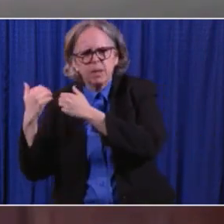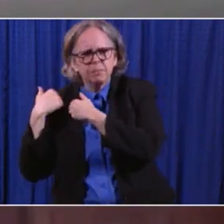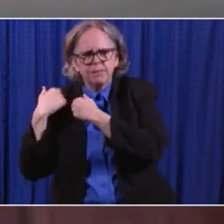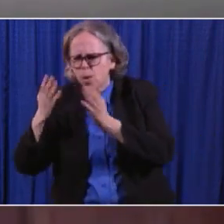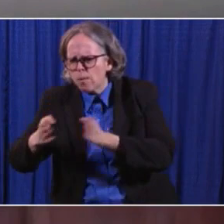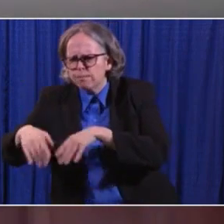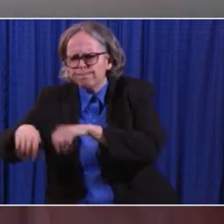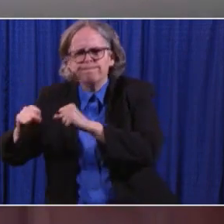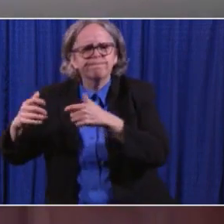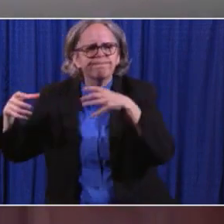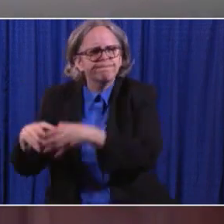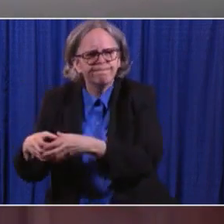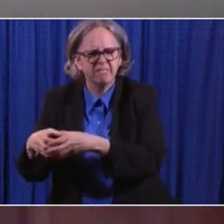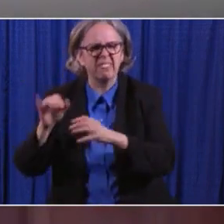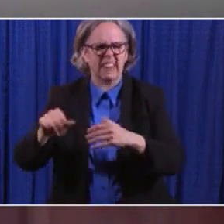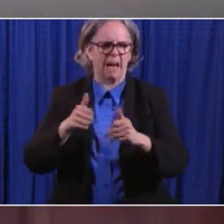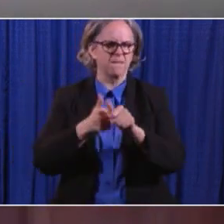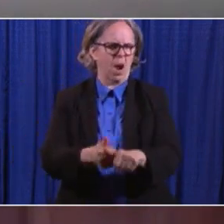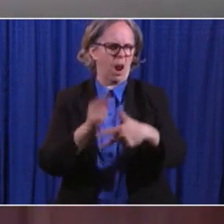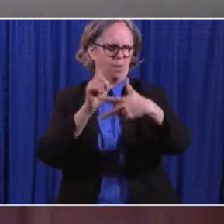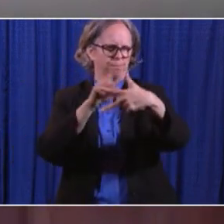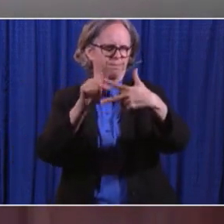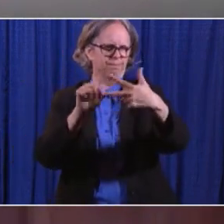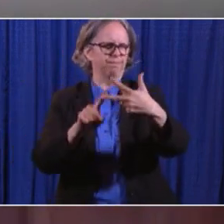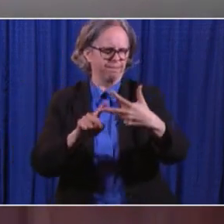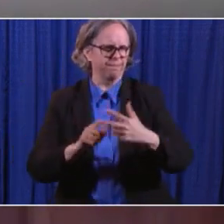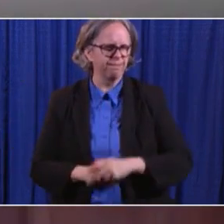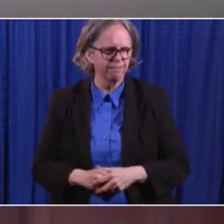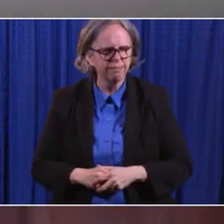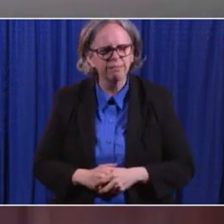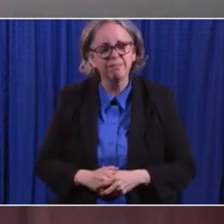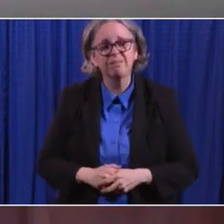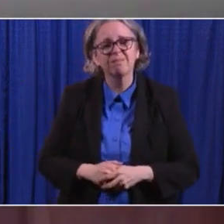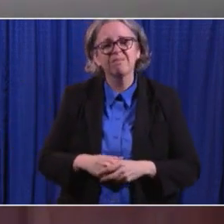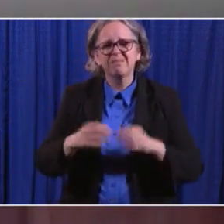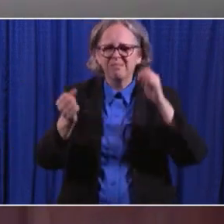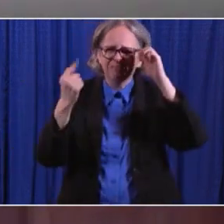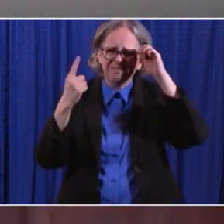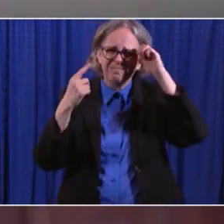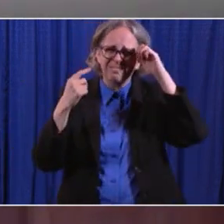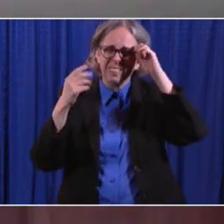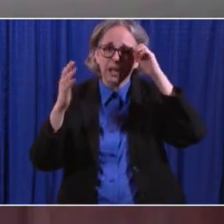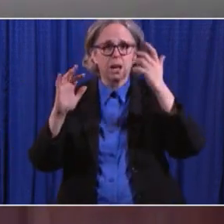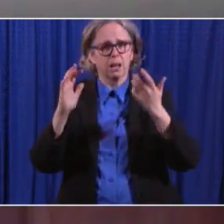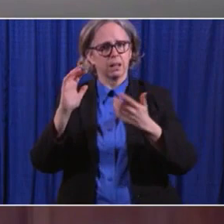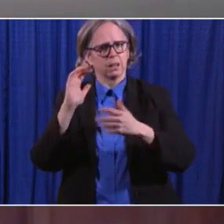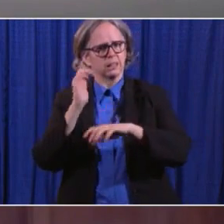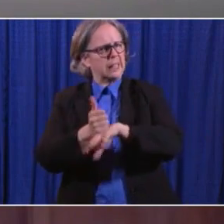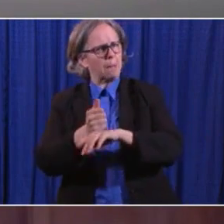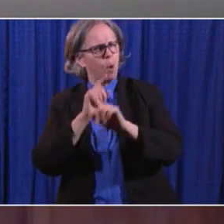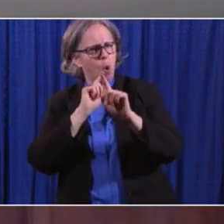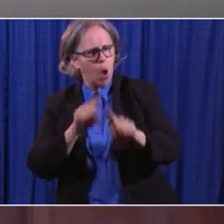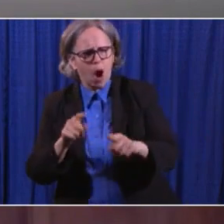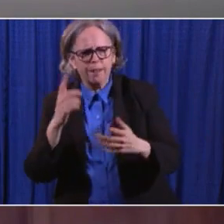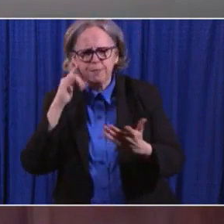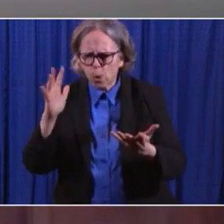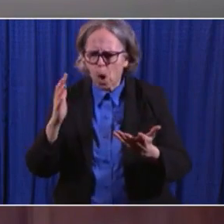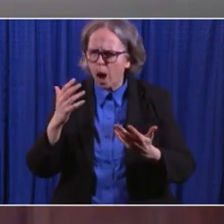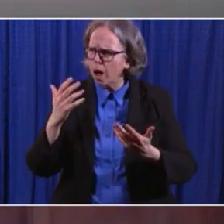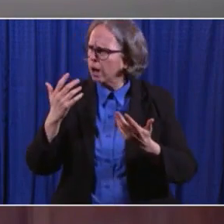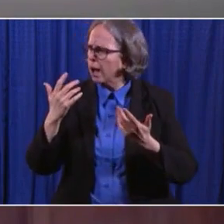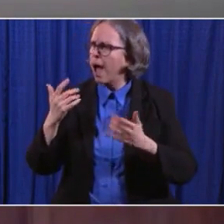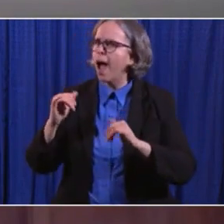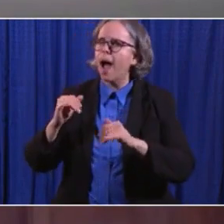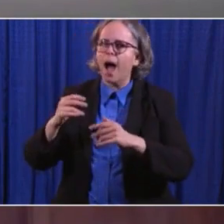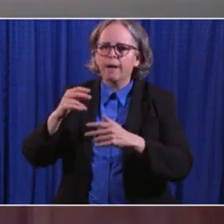Health issued orders designed to protect our citizens. As more information became available, we layered on additional protective